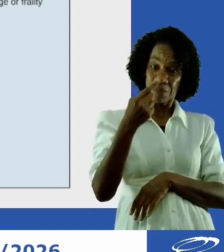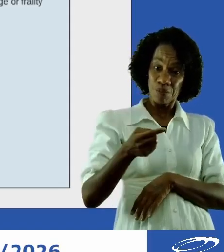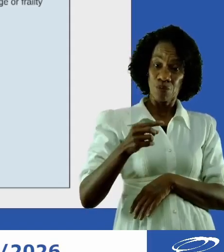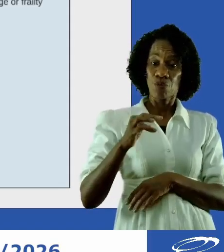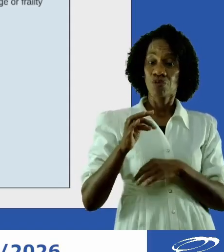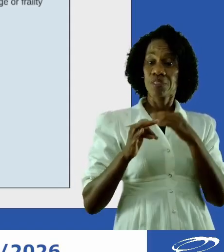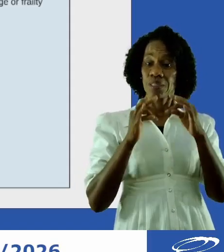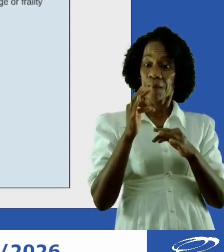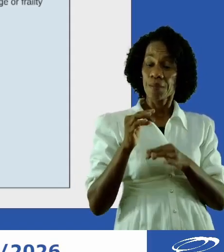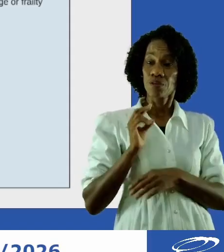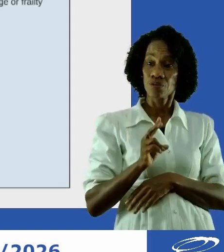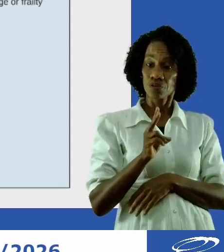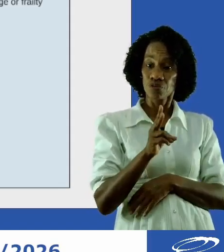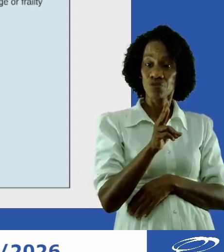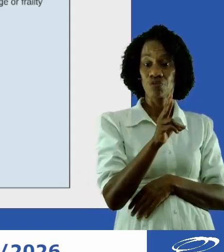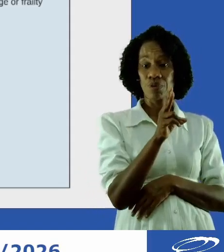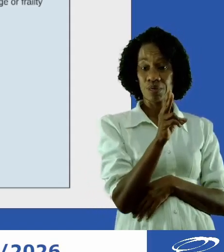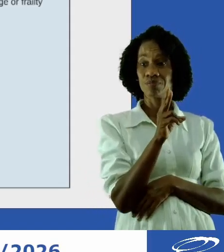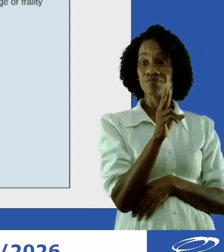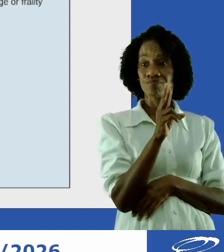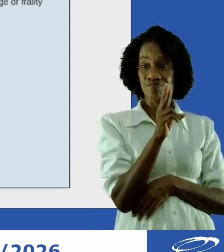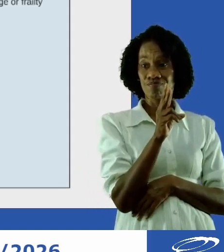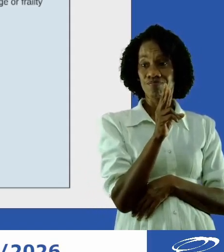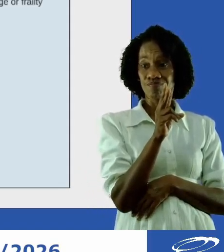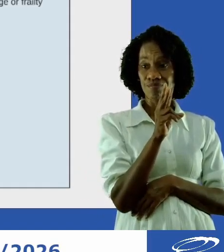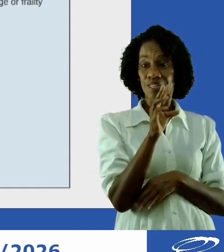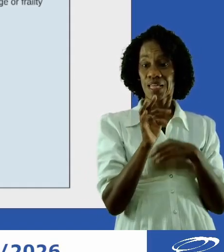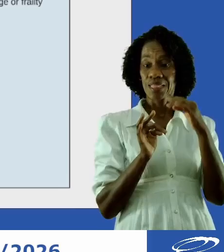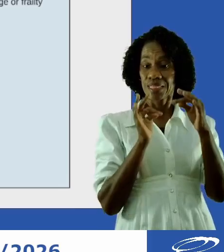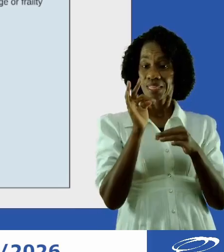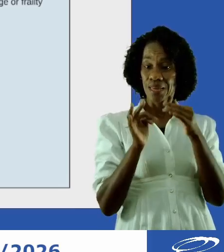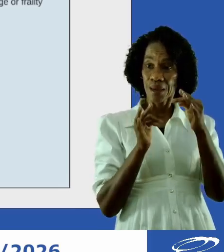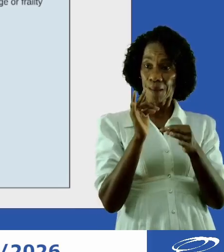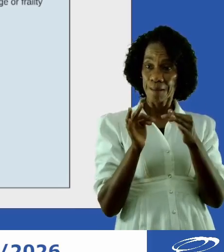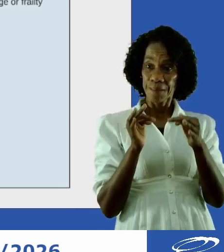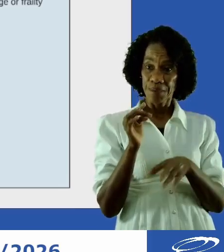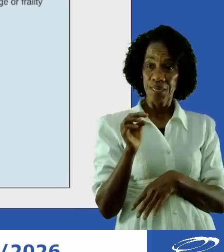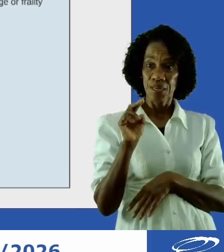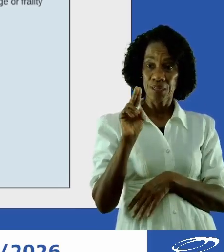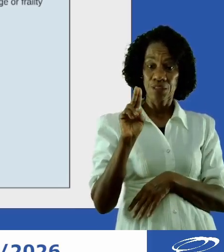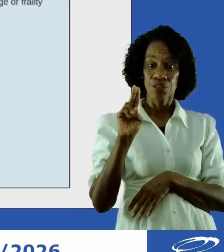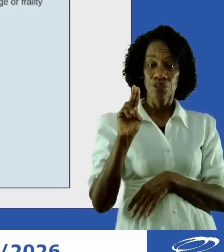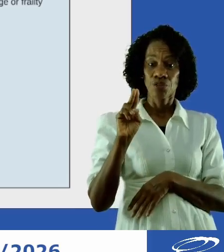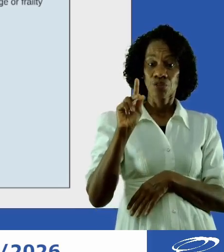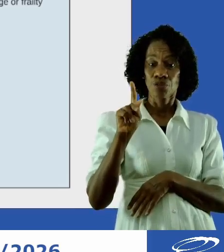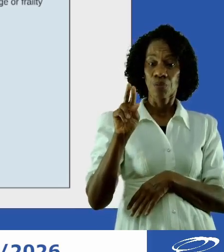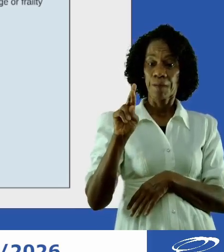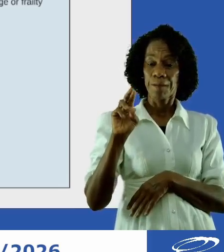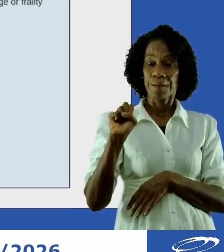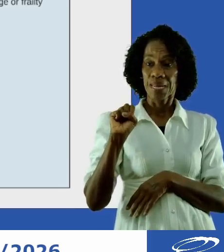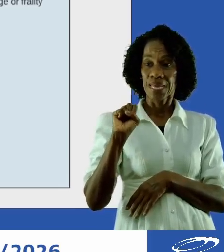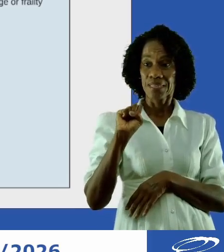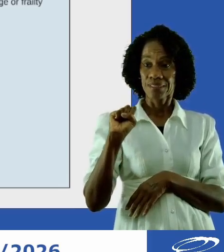we describe as extended antimicrobial therapy or as a suppressive antimicrobial therapy according to